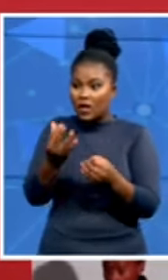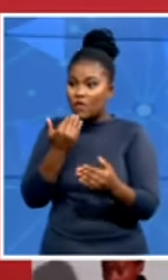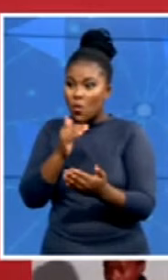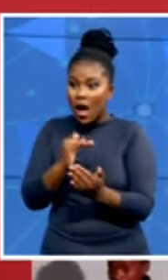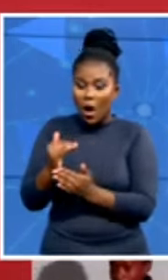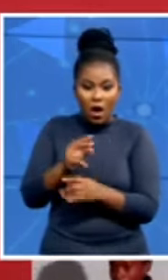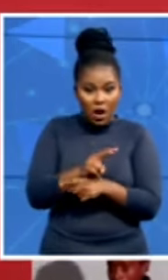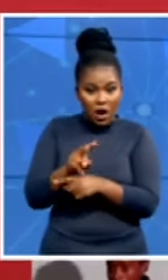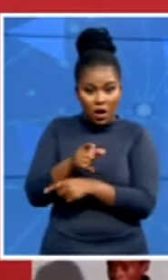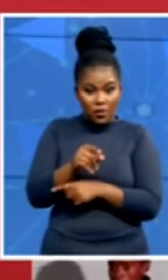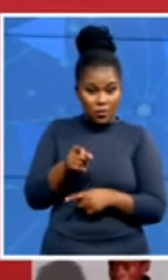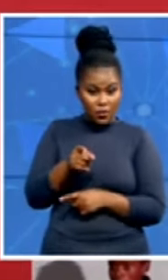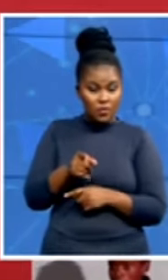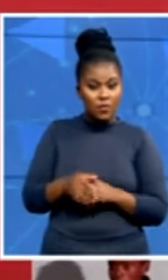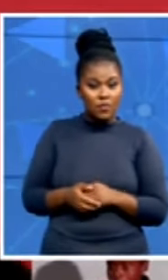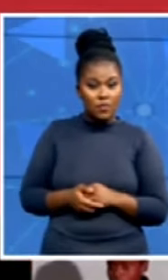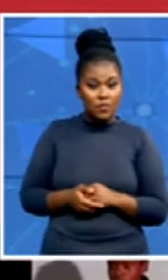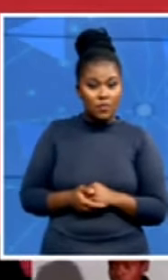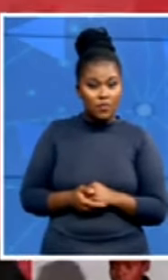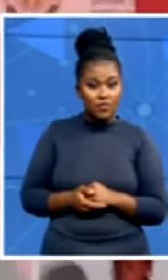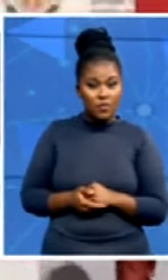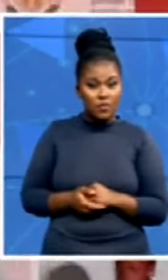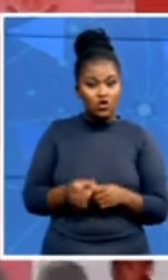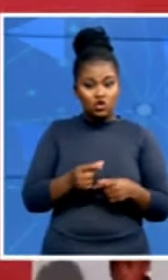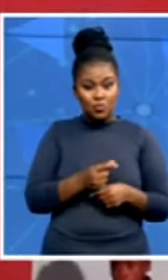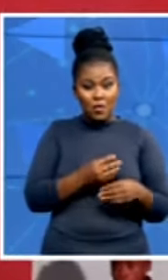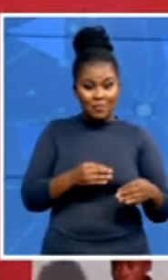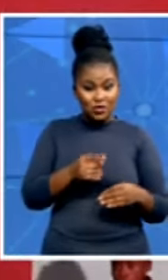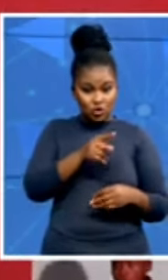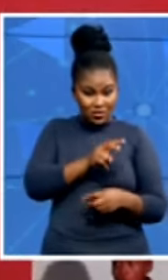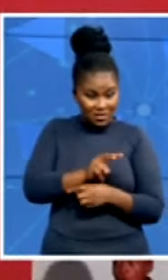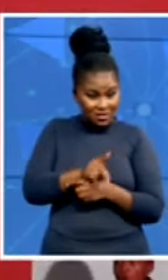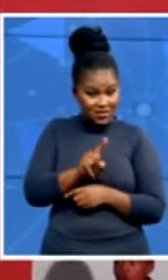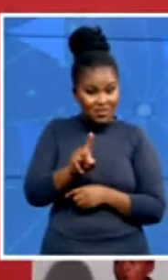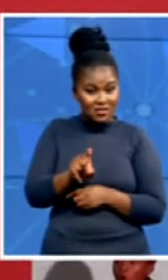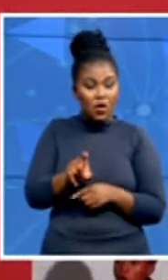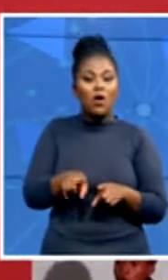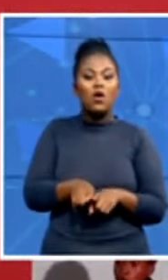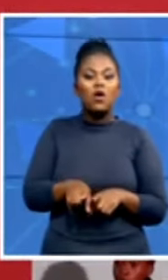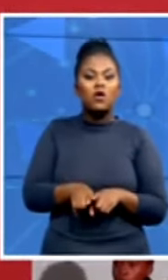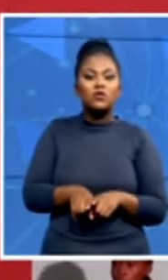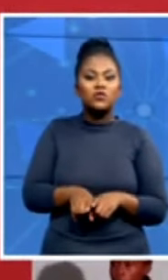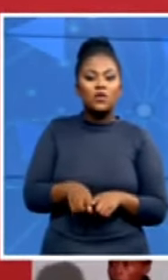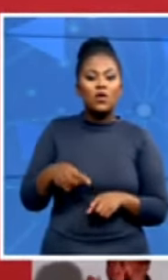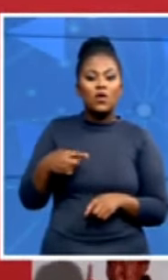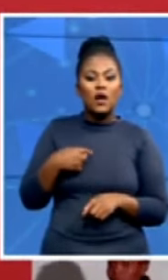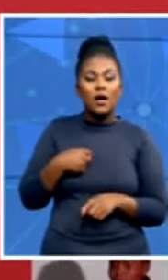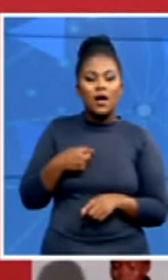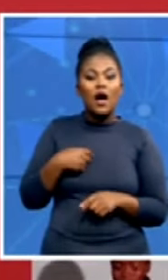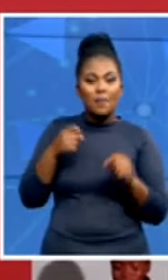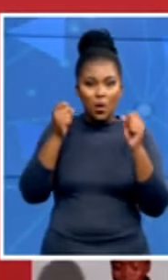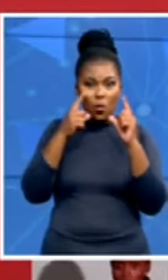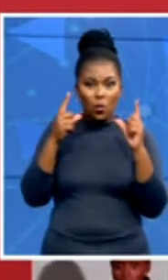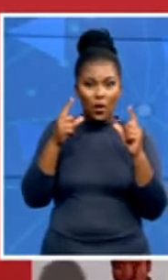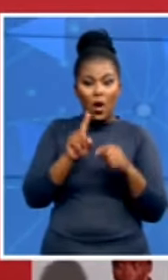to small businesses? And lastly, are you also aware that out of this 100 million, only